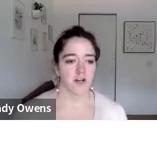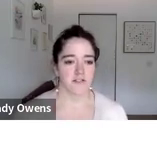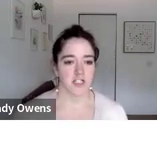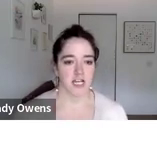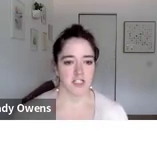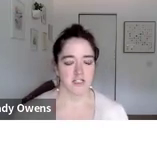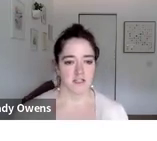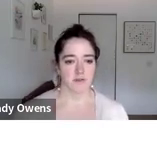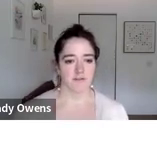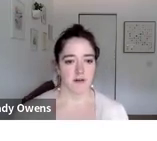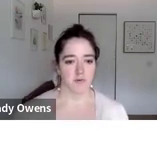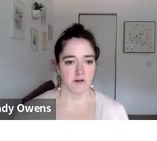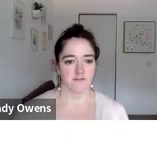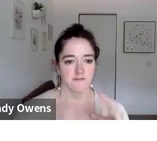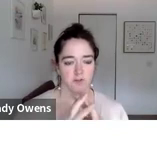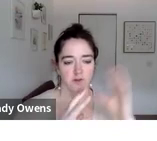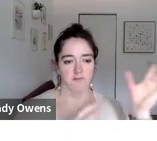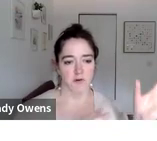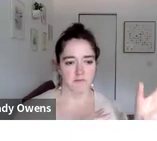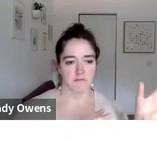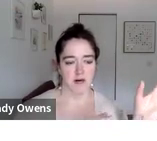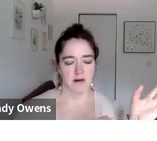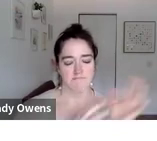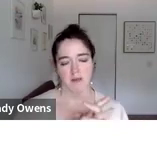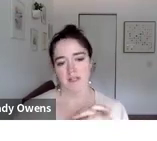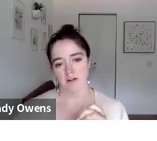and overdose education is going to be important for folks who have